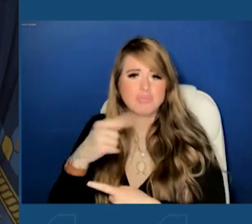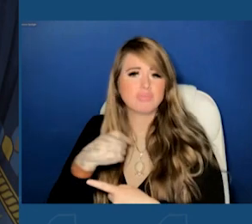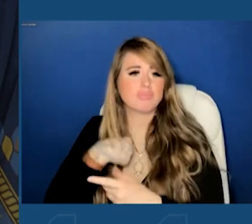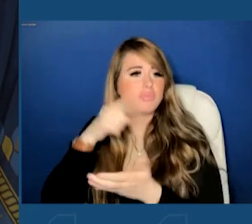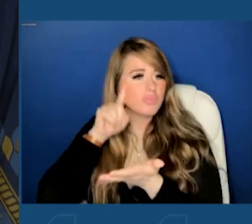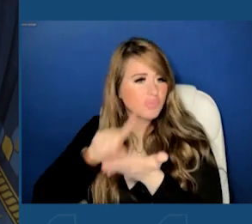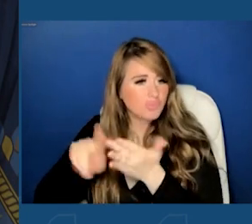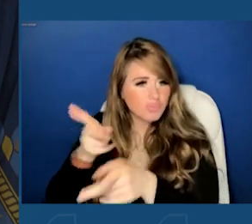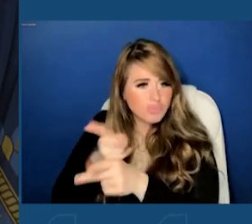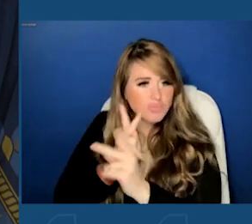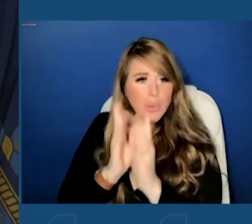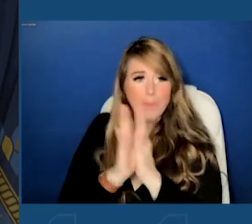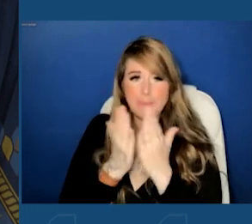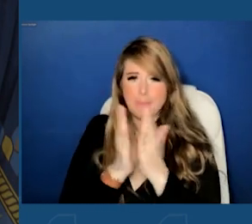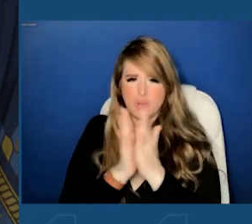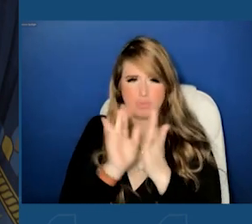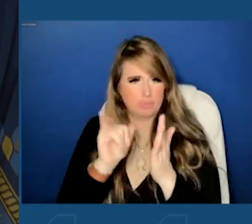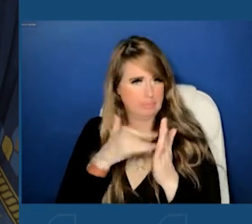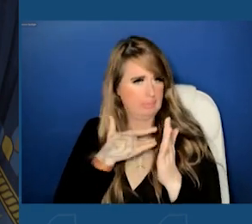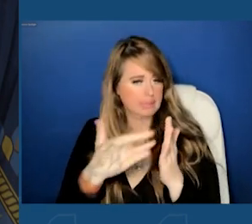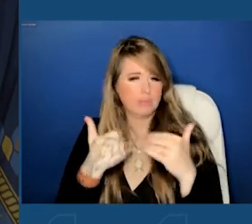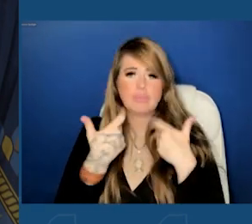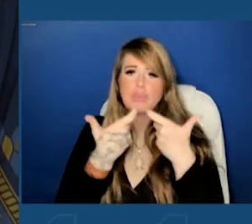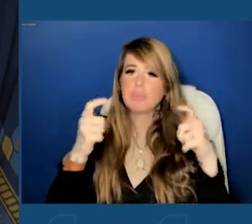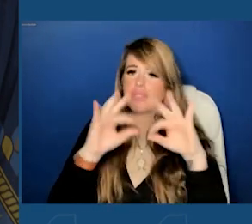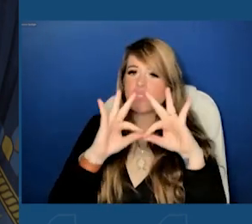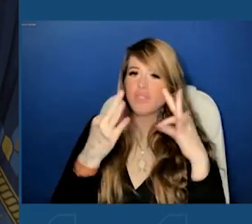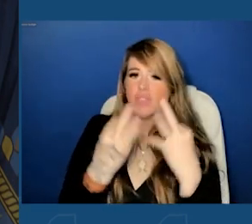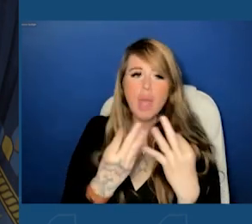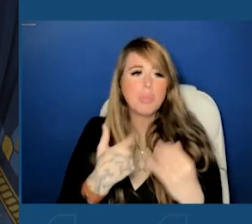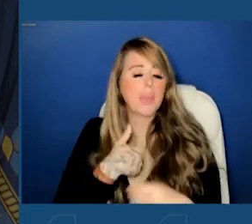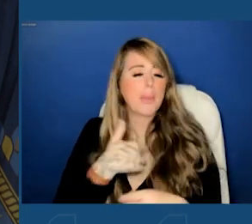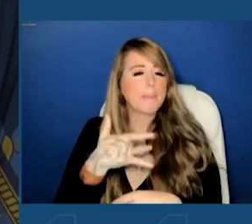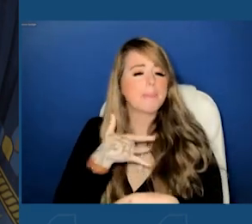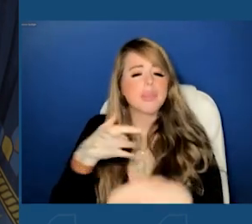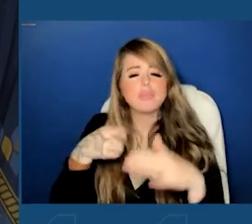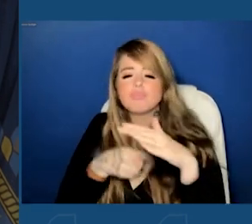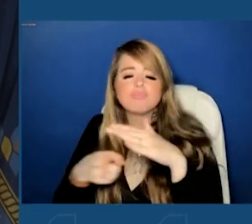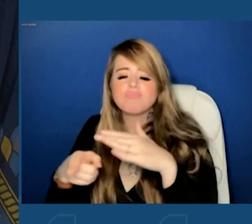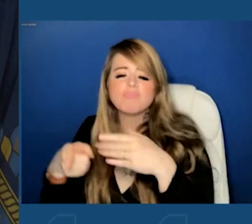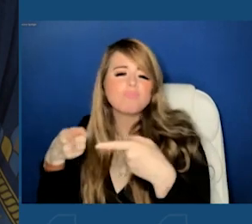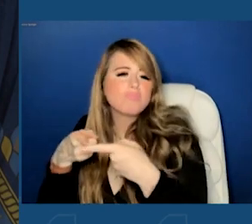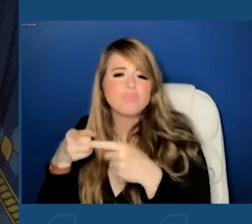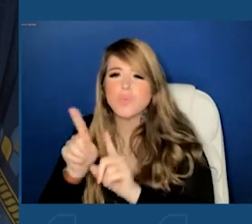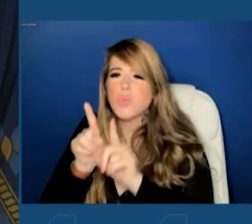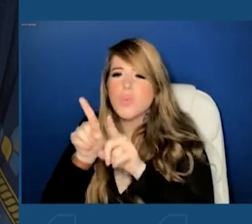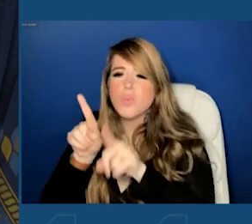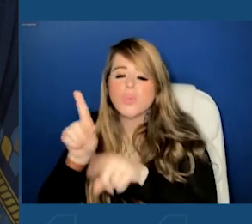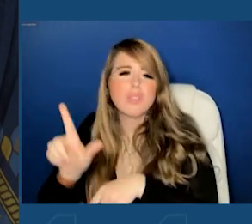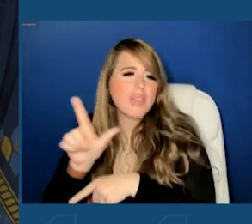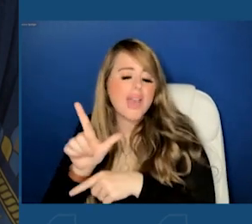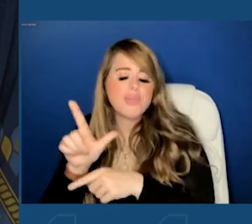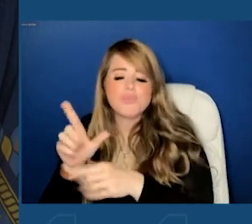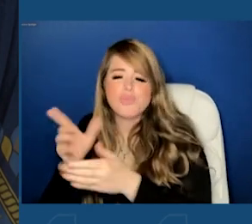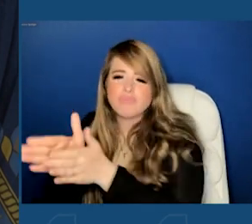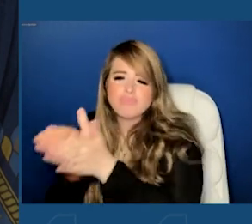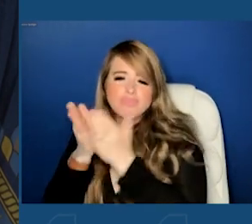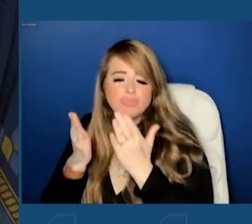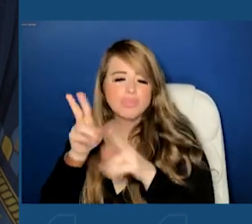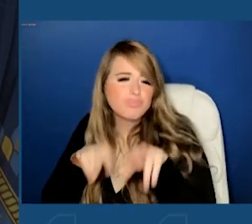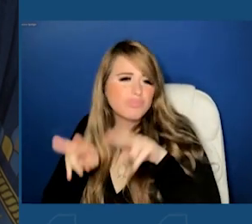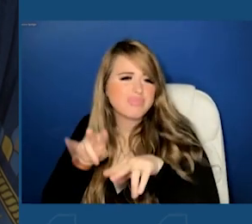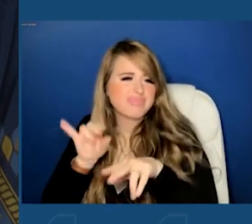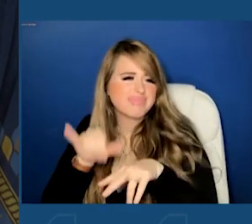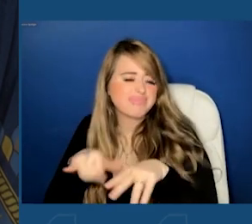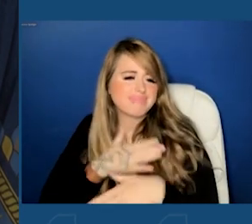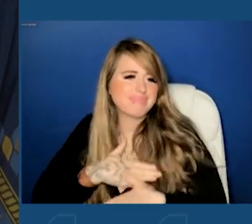my escape. I had a big family, and the only place I could find quiet from all my siblings was to go to the library. And they had a series called Childhood of